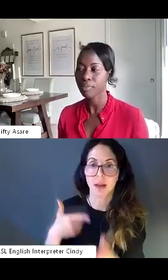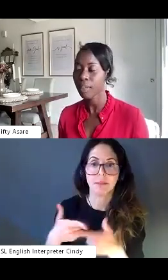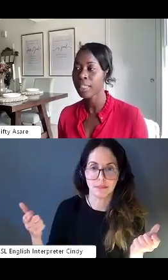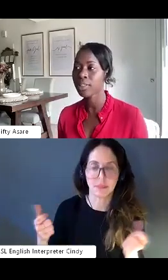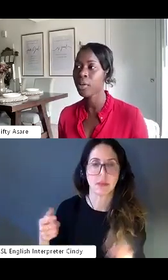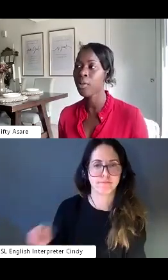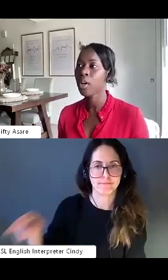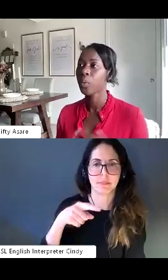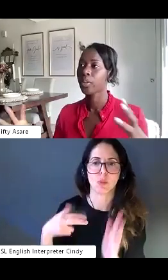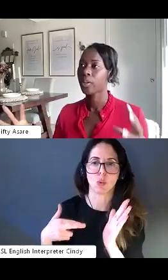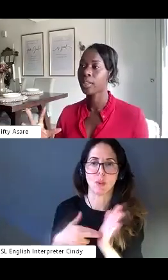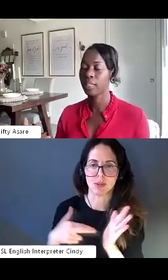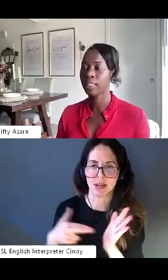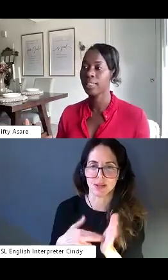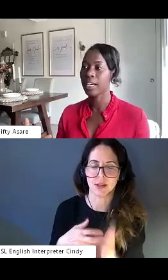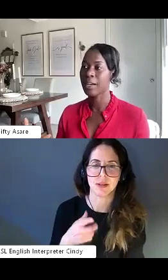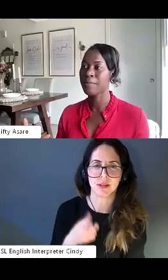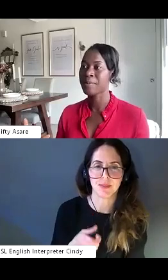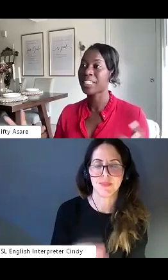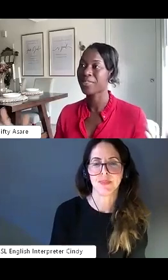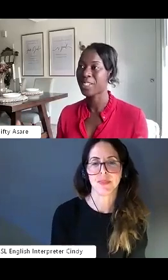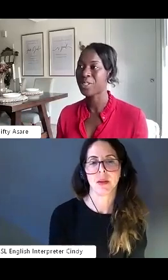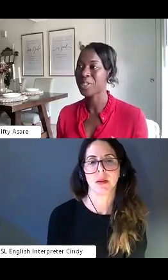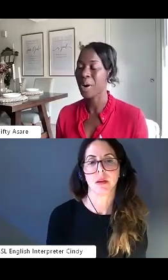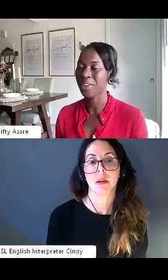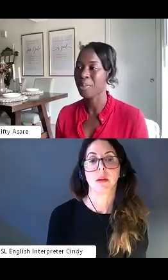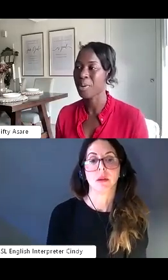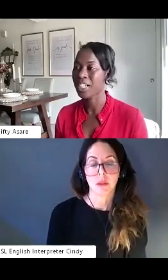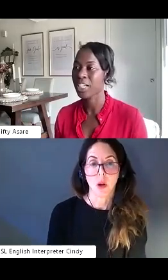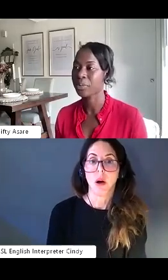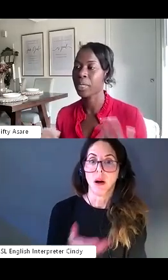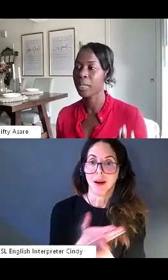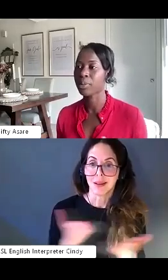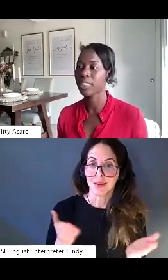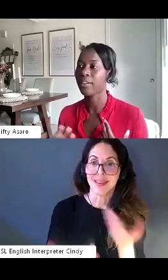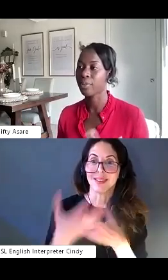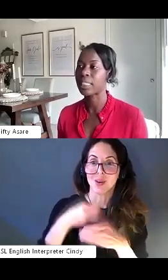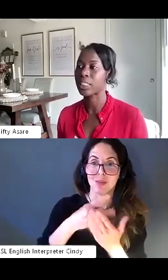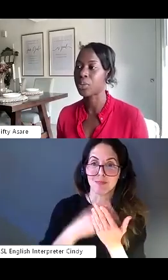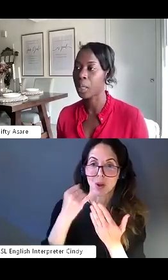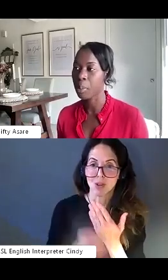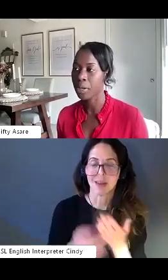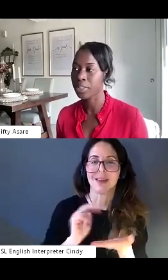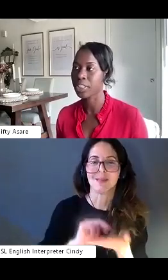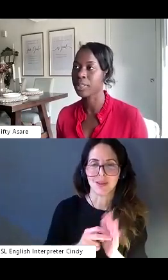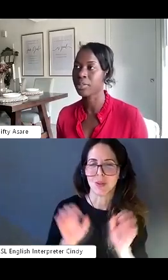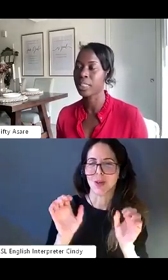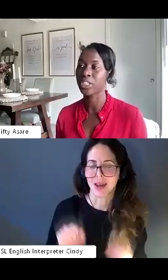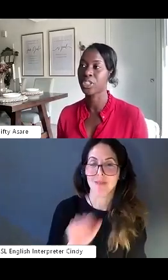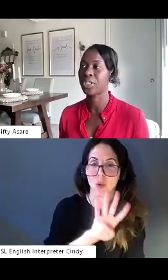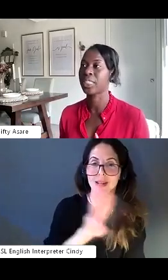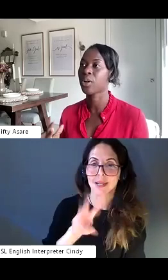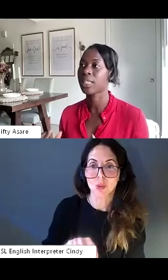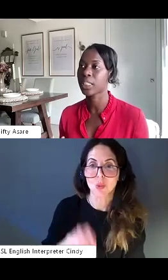on. And so with all of these individuals a part of the project, we were able to have 46 unique partnerships to